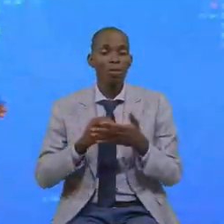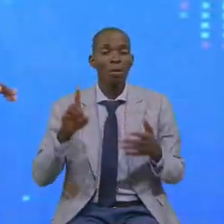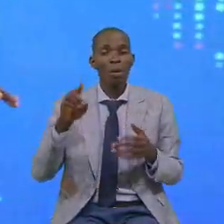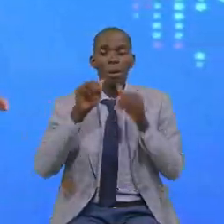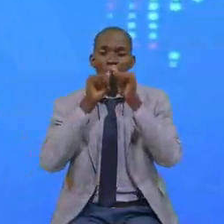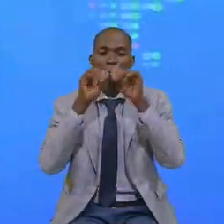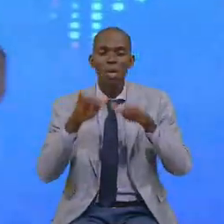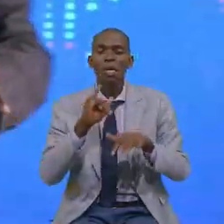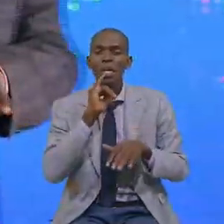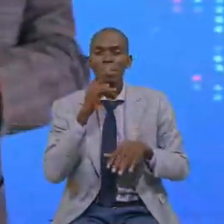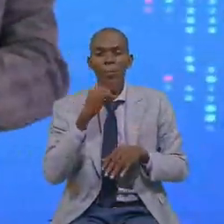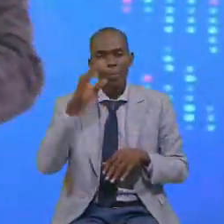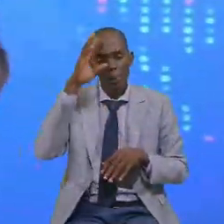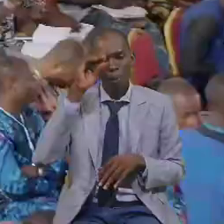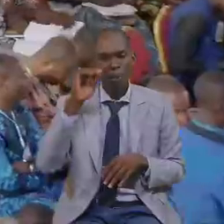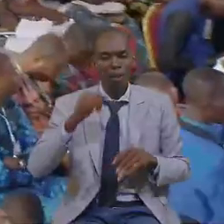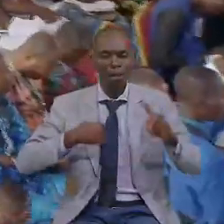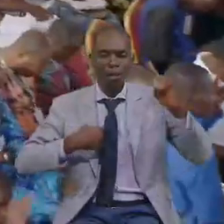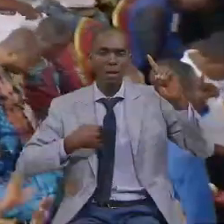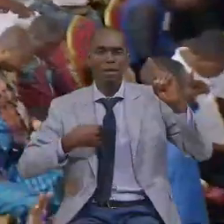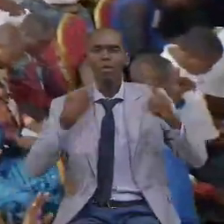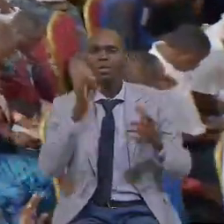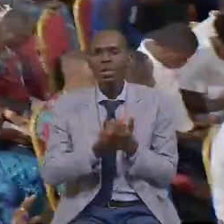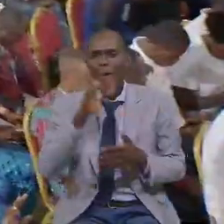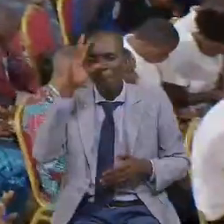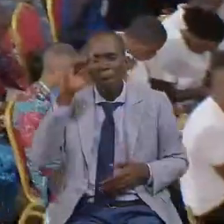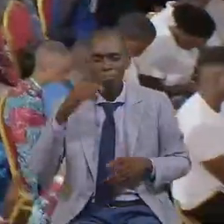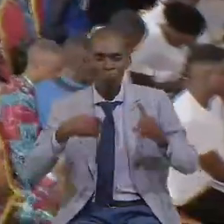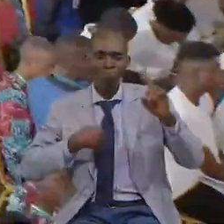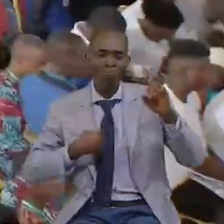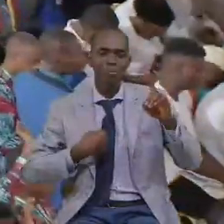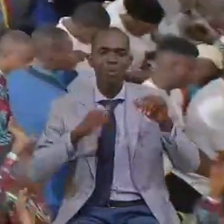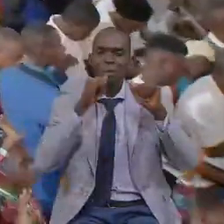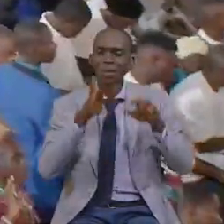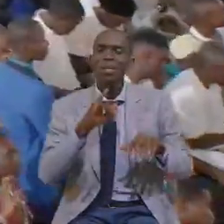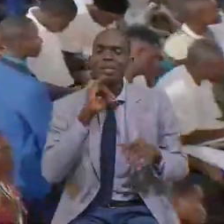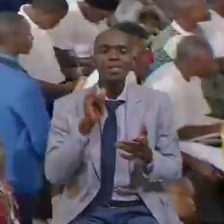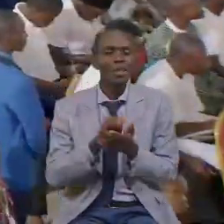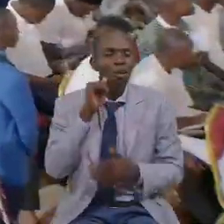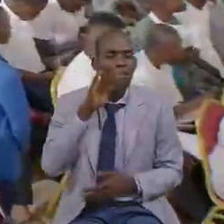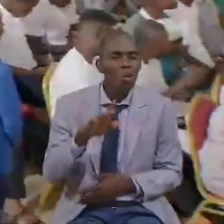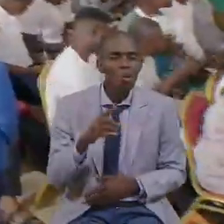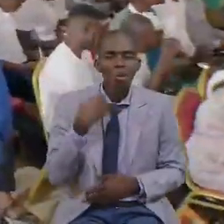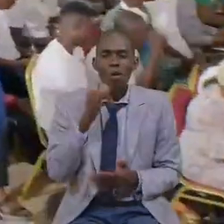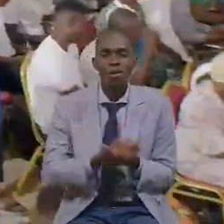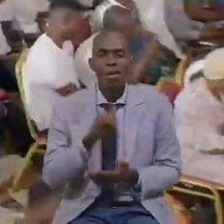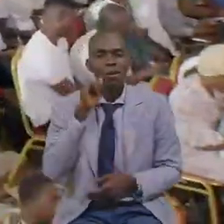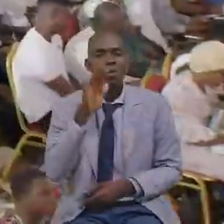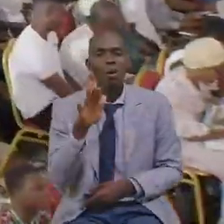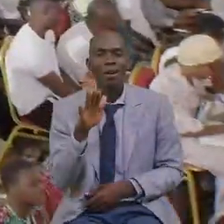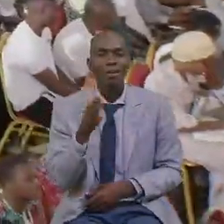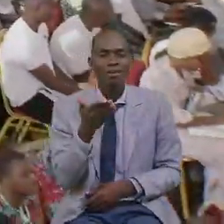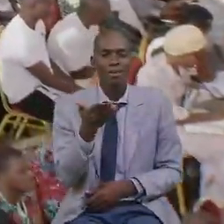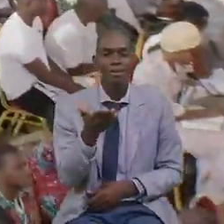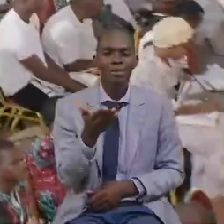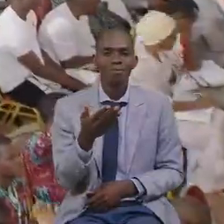man. Who is that man? Blessed is the woman. Who is that woman? It's me